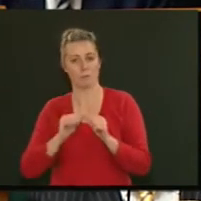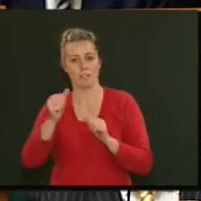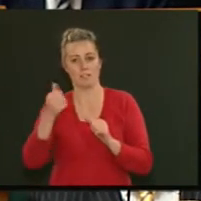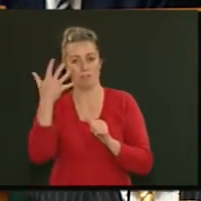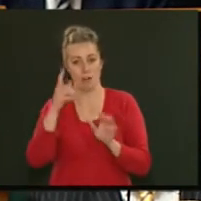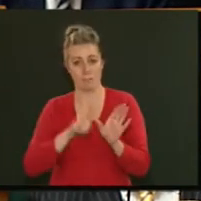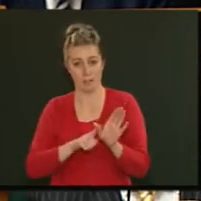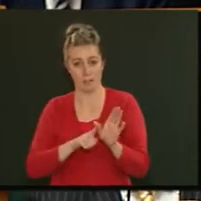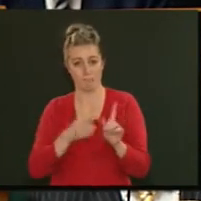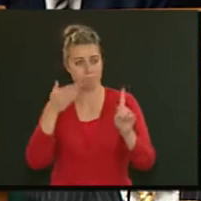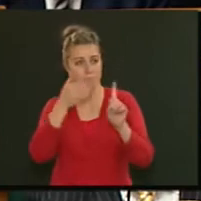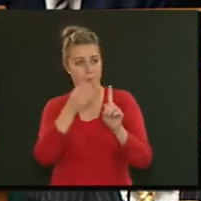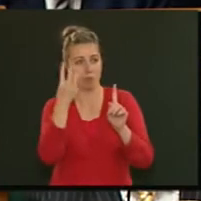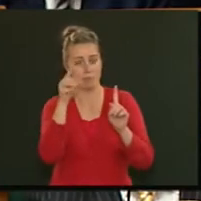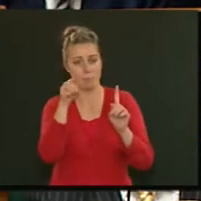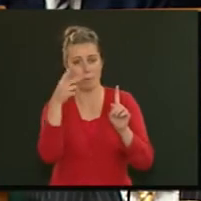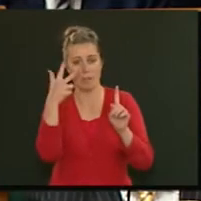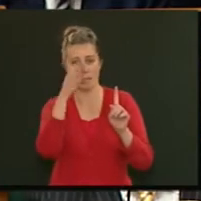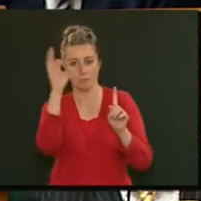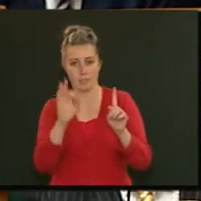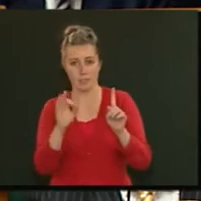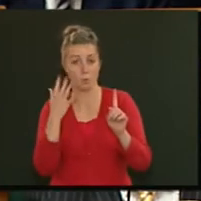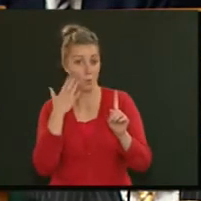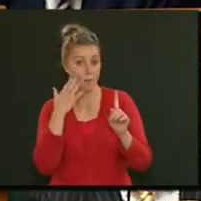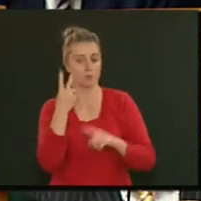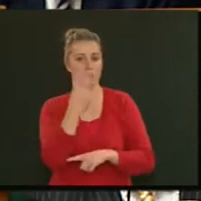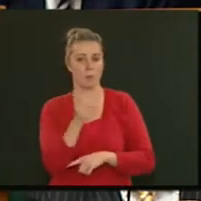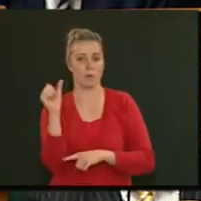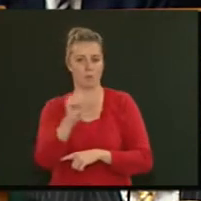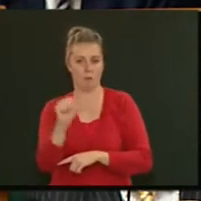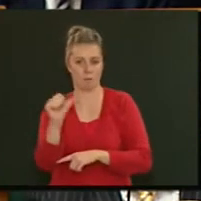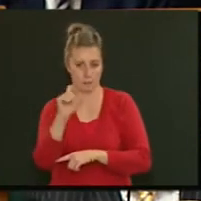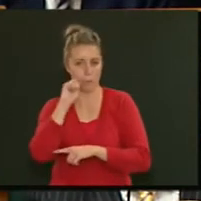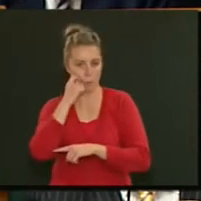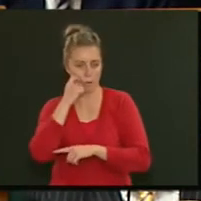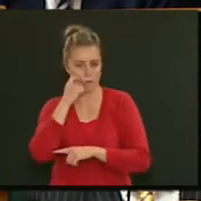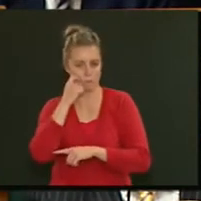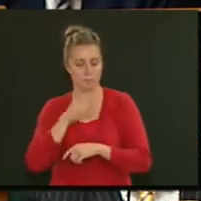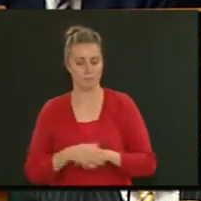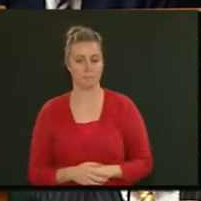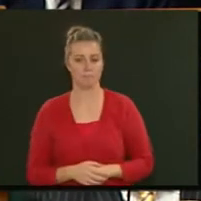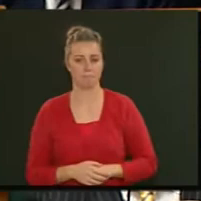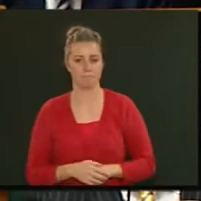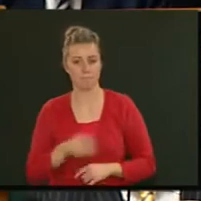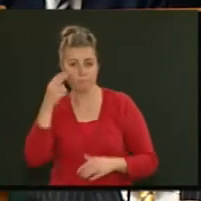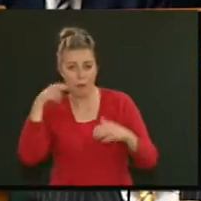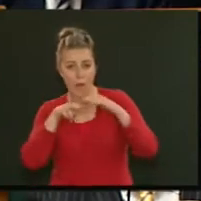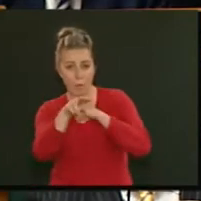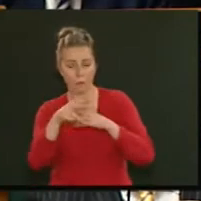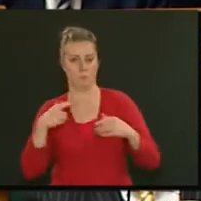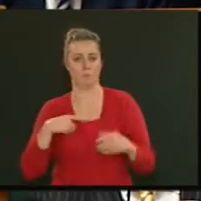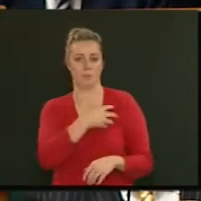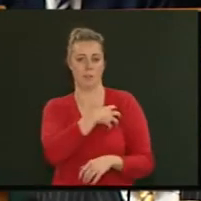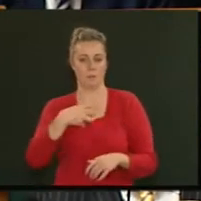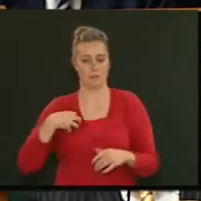at around 3.8% in 2019. The outlook is driven by the government's strong economic